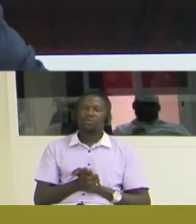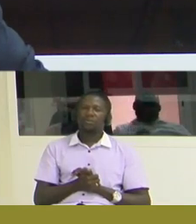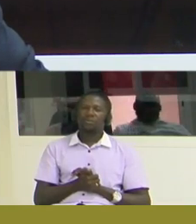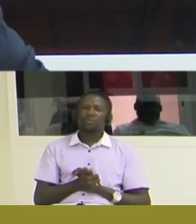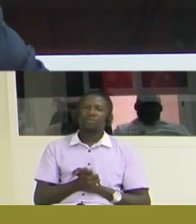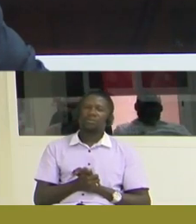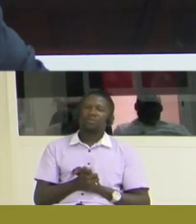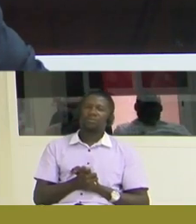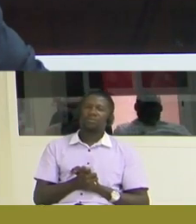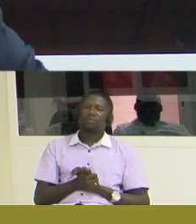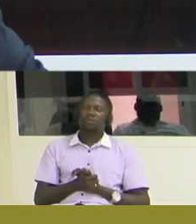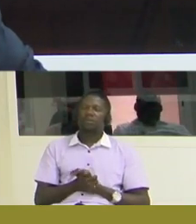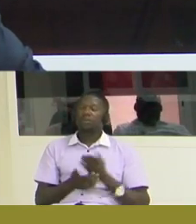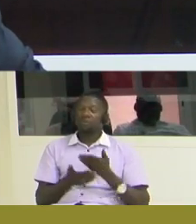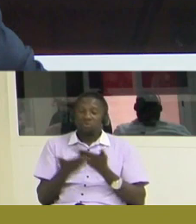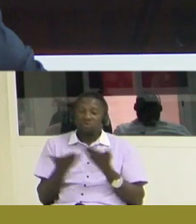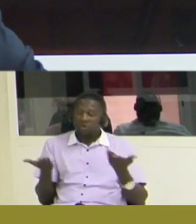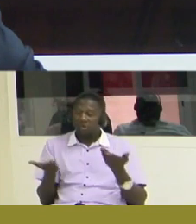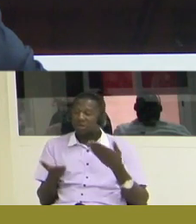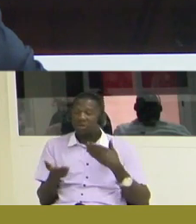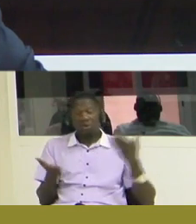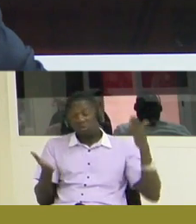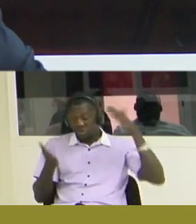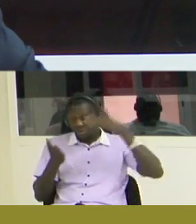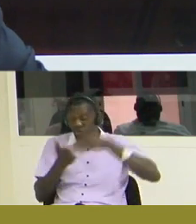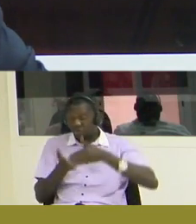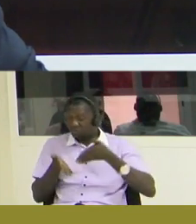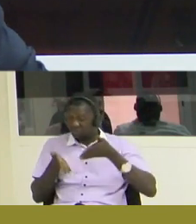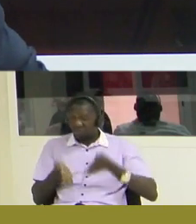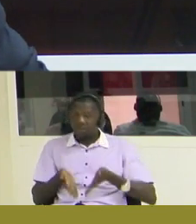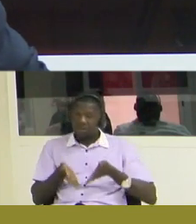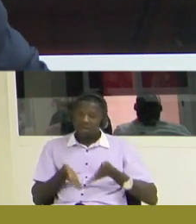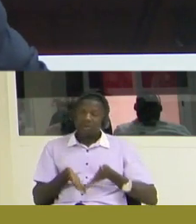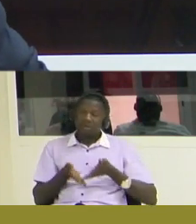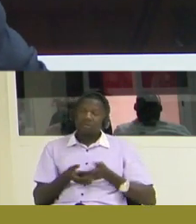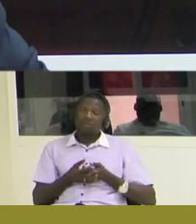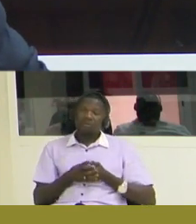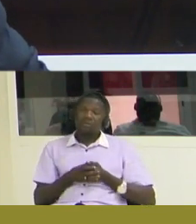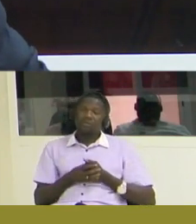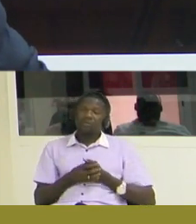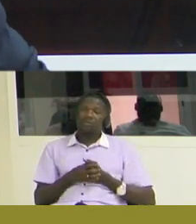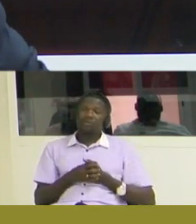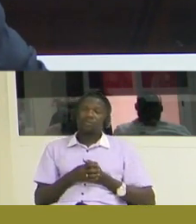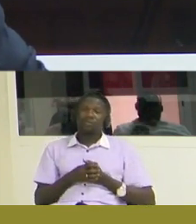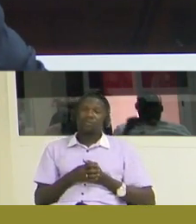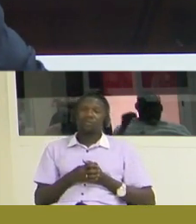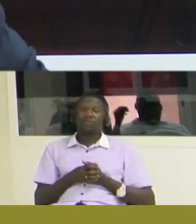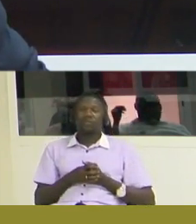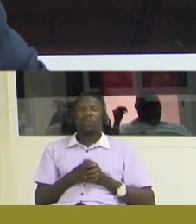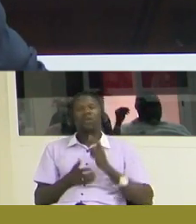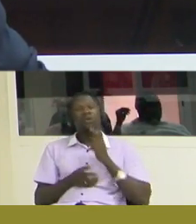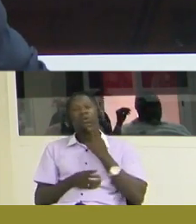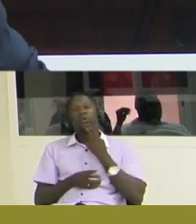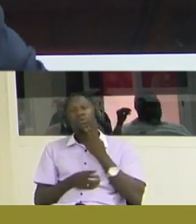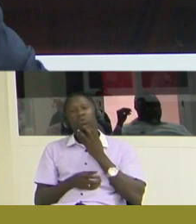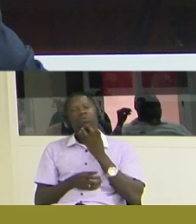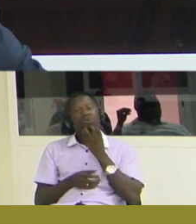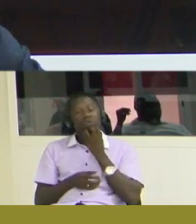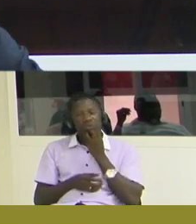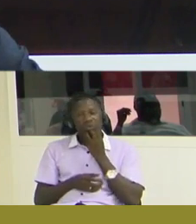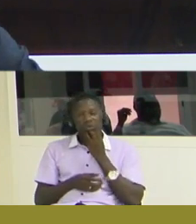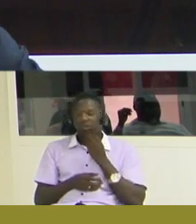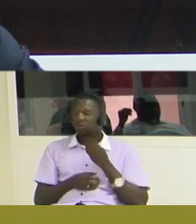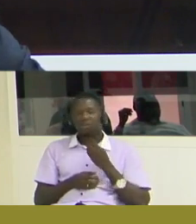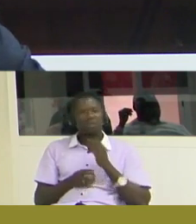Latin Hanukkah B this is why after this date uncle Luciano FM phoning us also